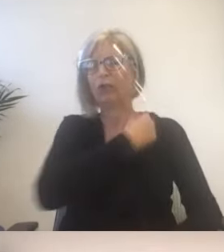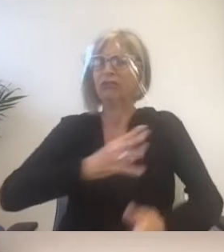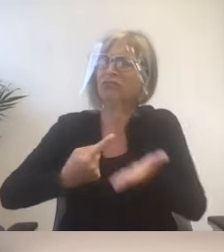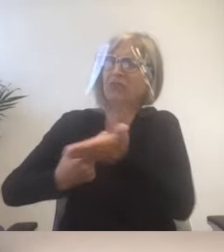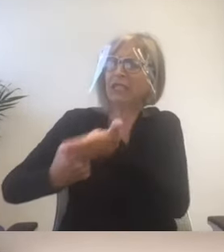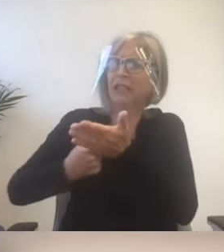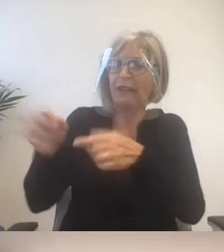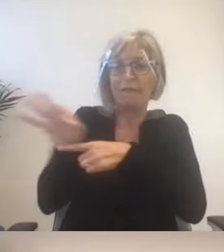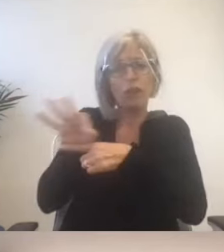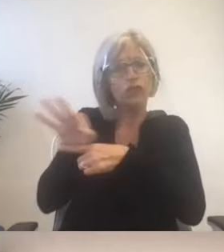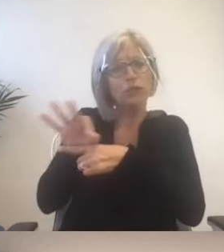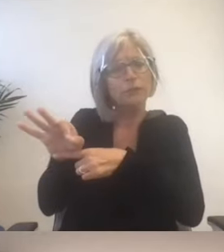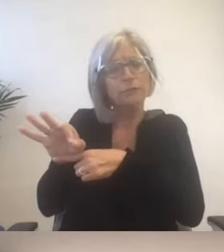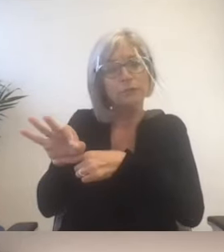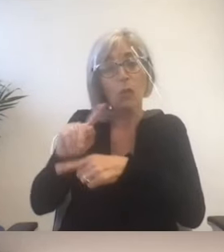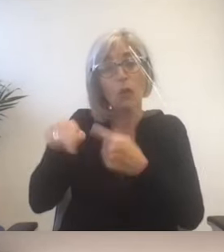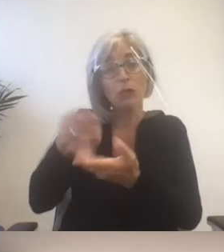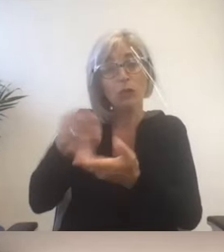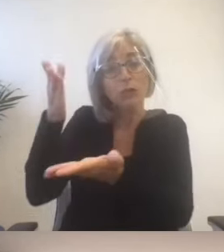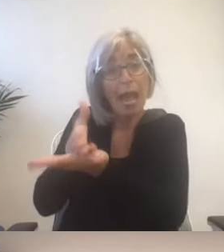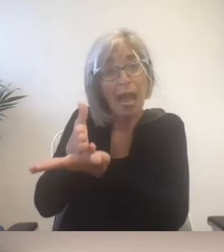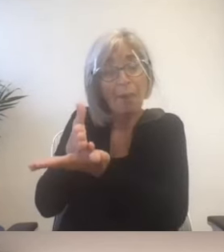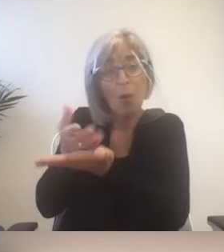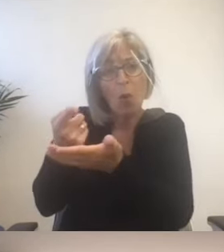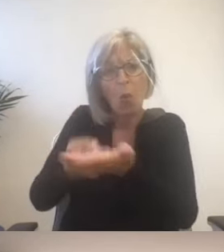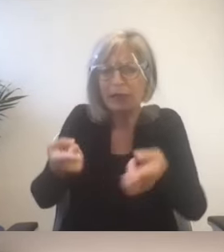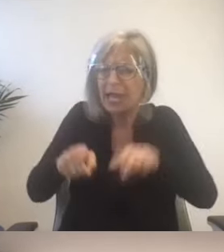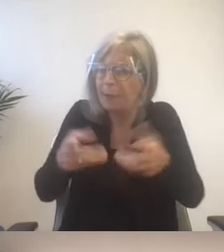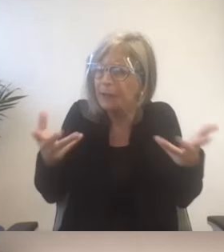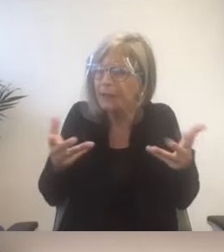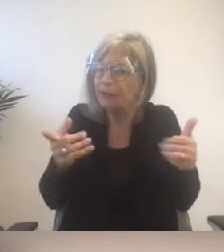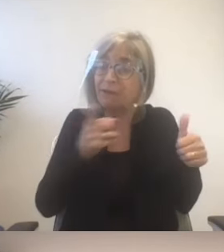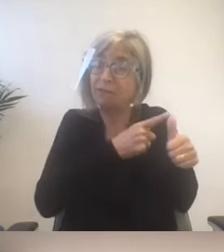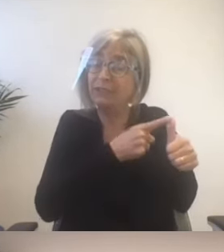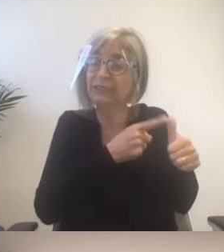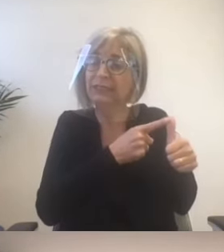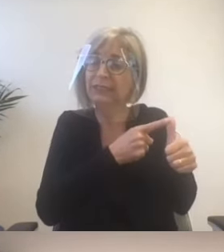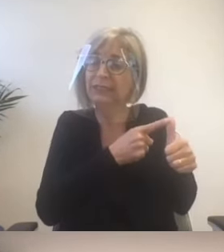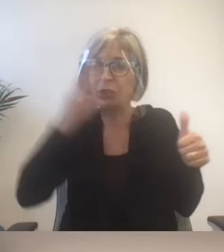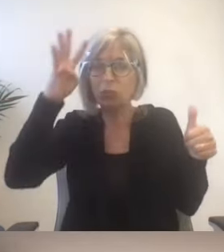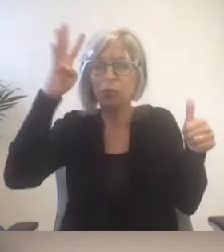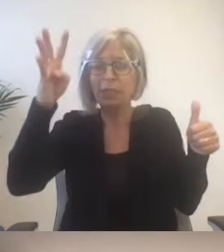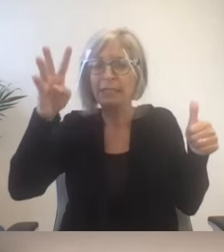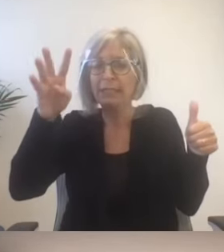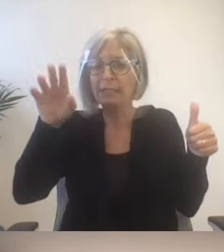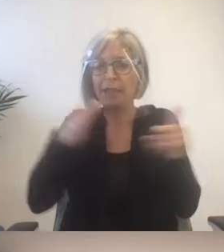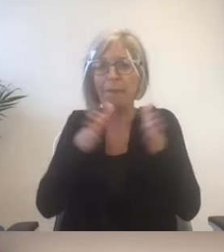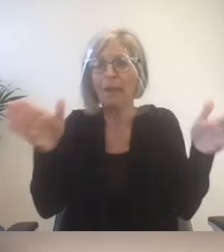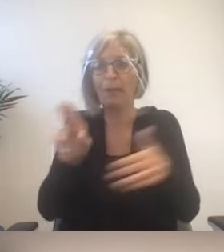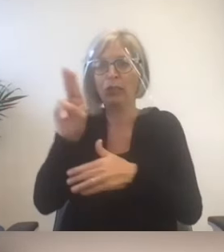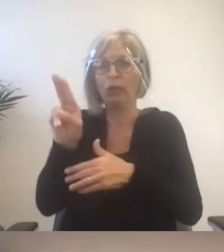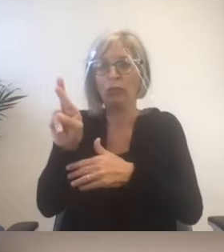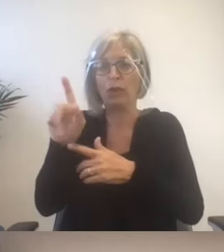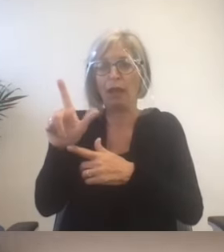functionality. So when you hit the stop button, a few things are happening. First thing that happens is it creates a public URL to your